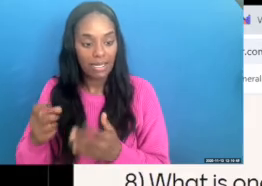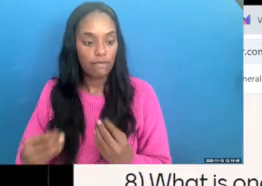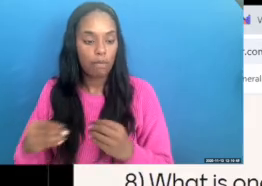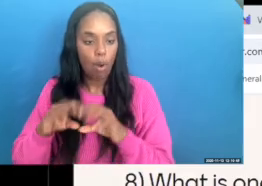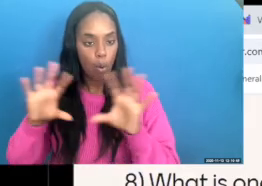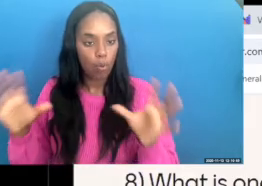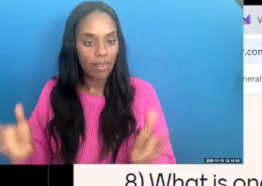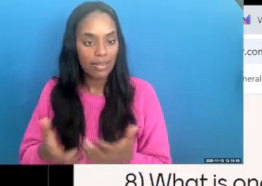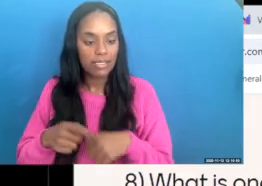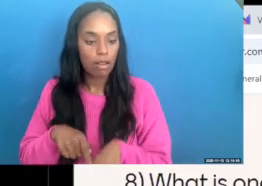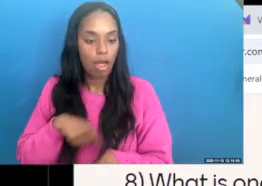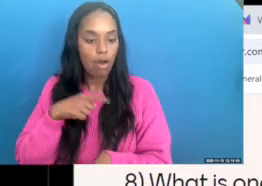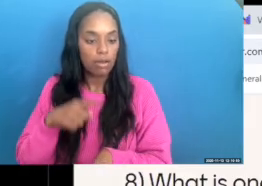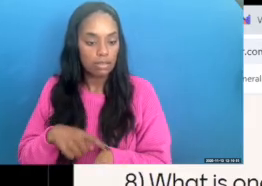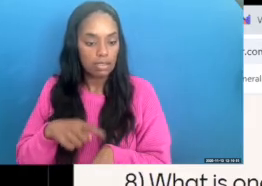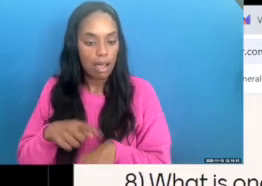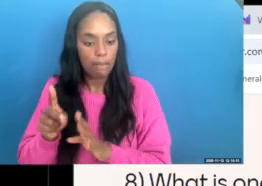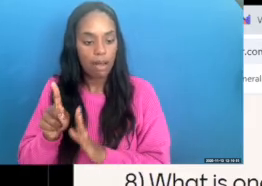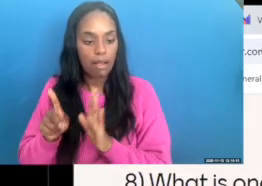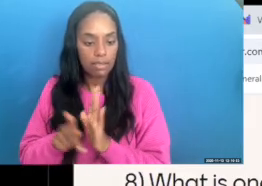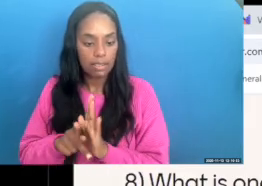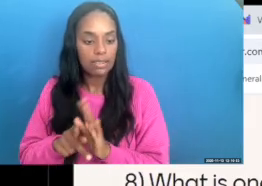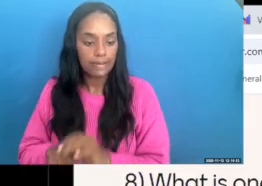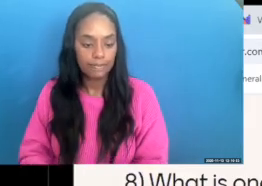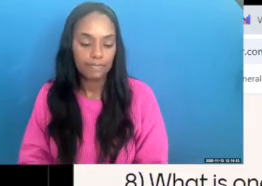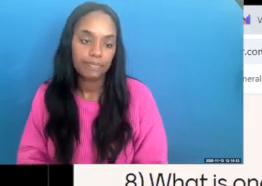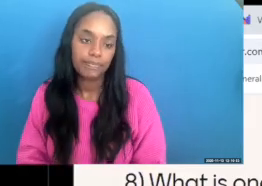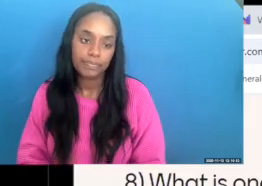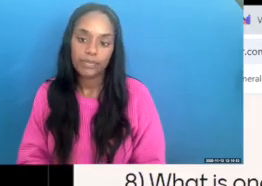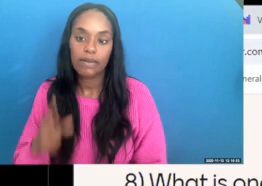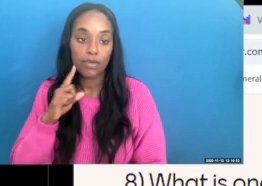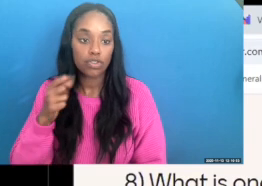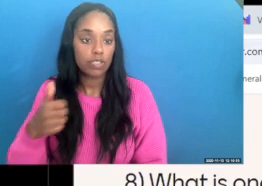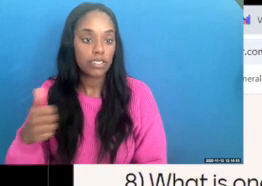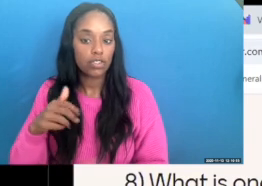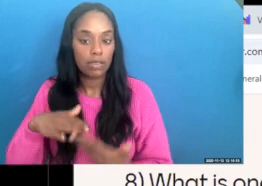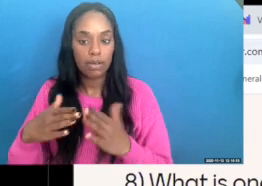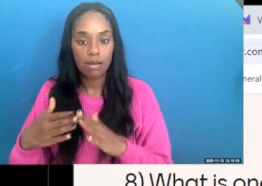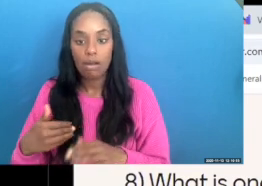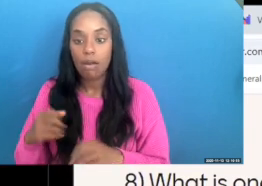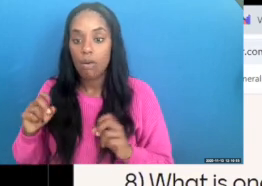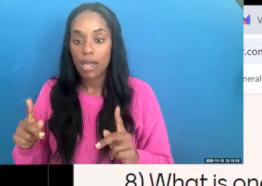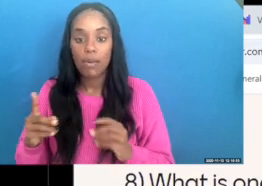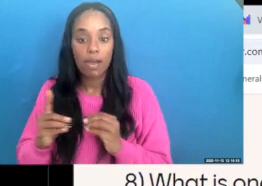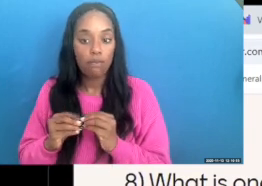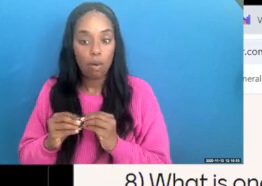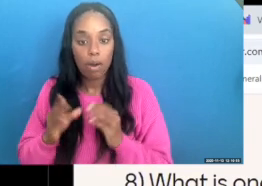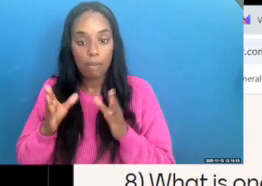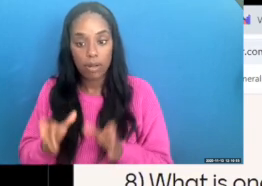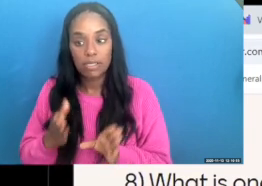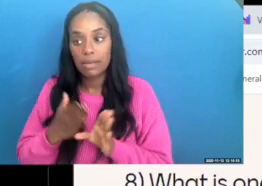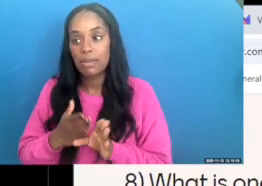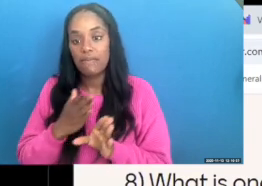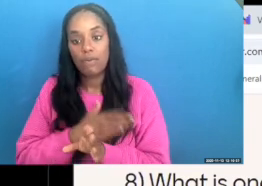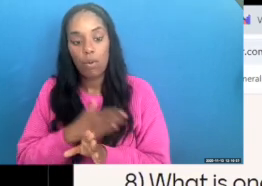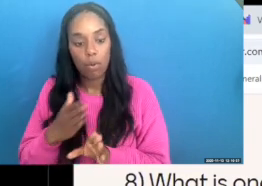current funding and the need for more holistic and long-term policies that align with the state's vision for transportation